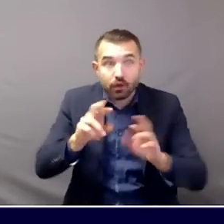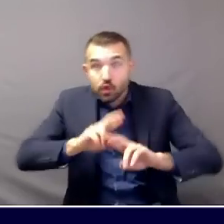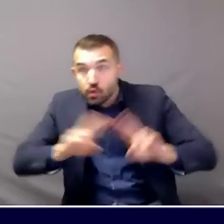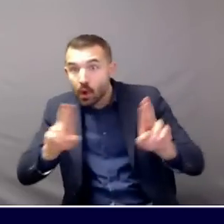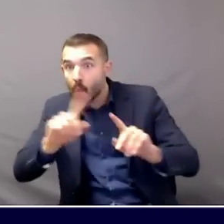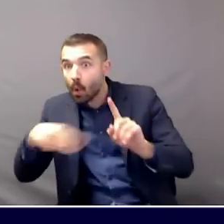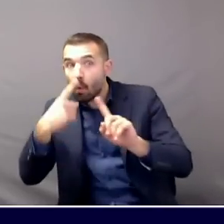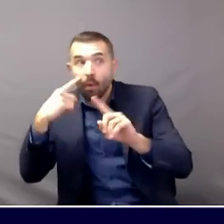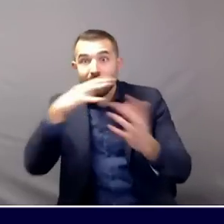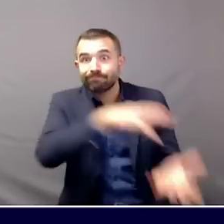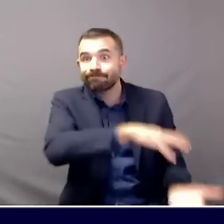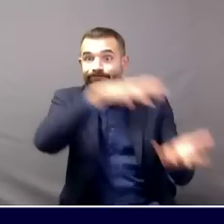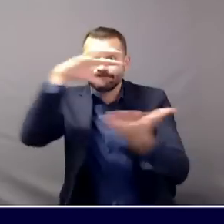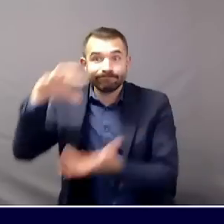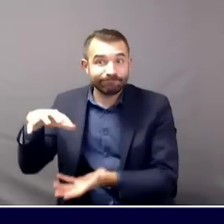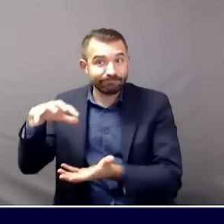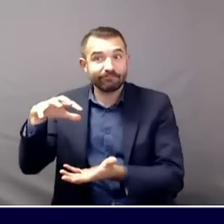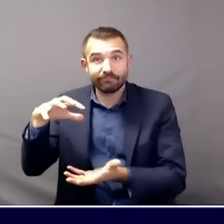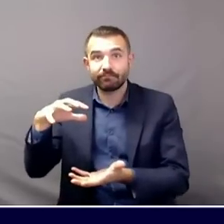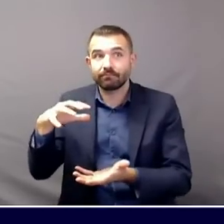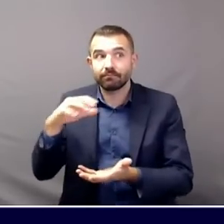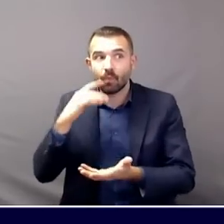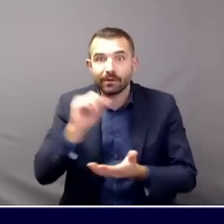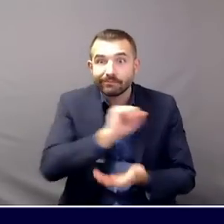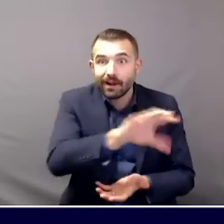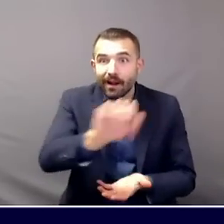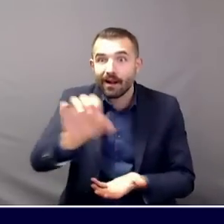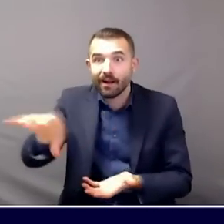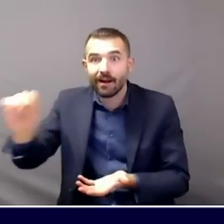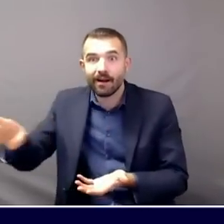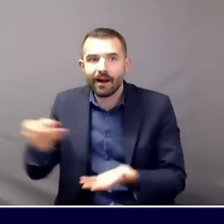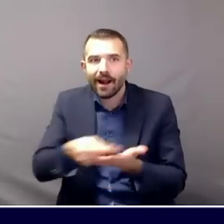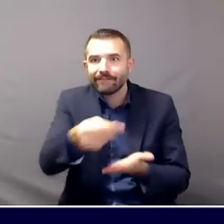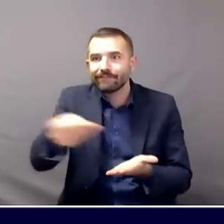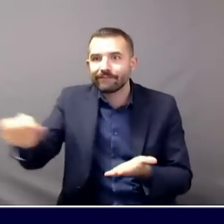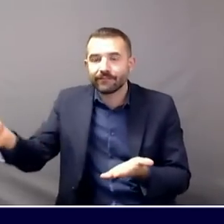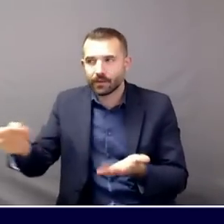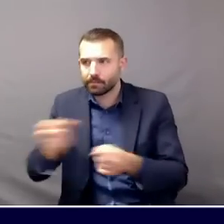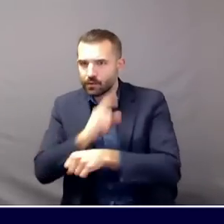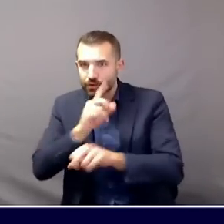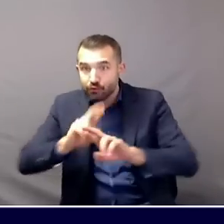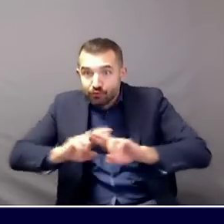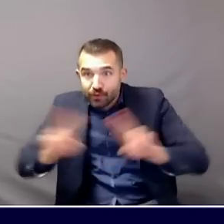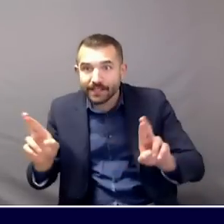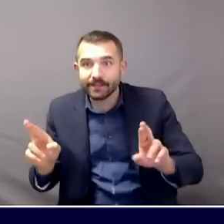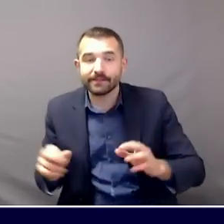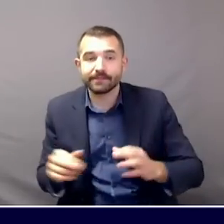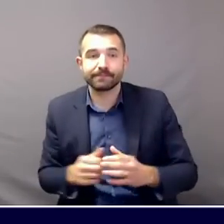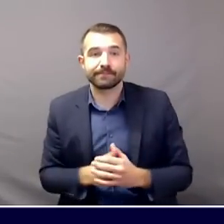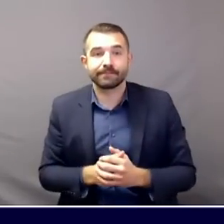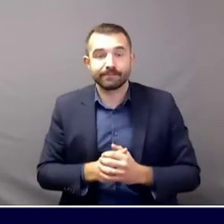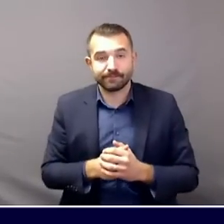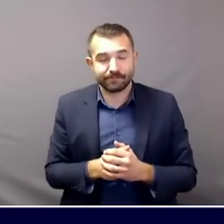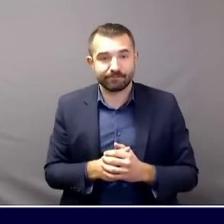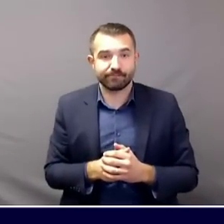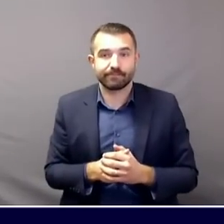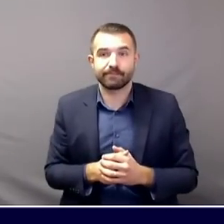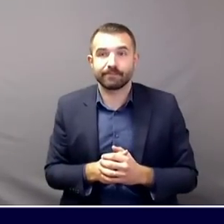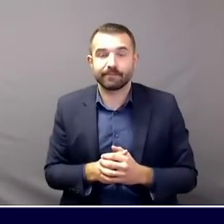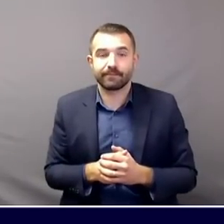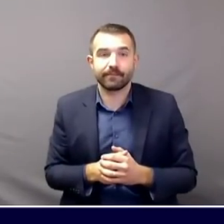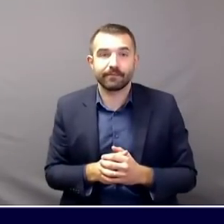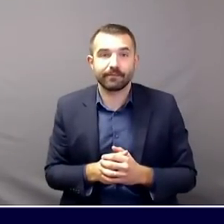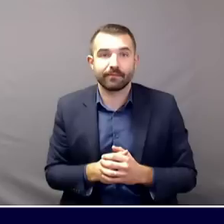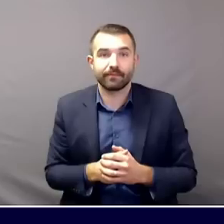over time as they are approved, manufactured, and then distributed. At the same